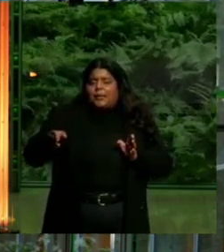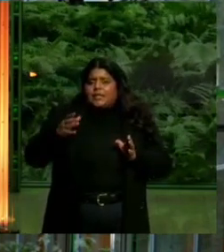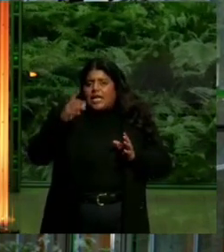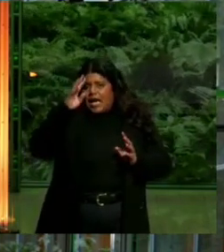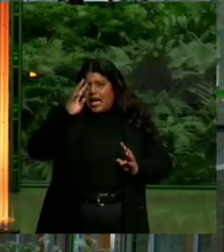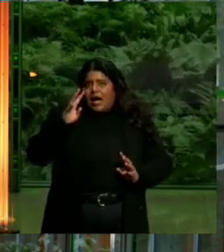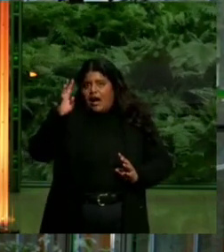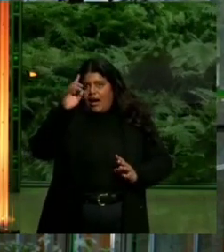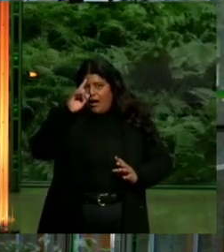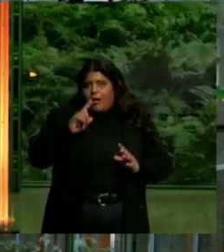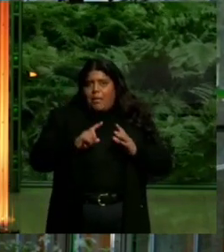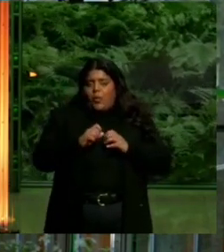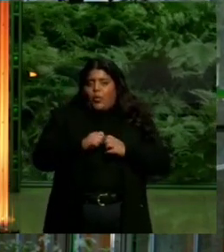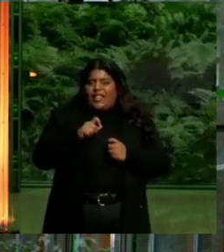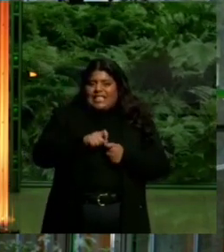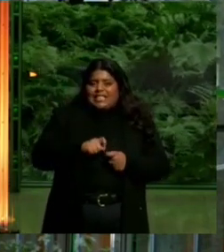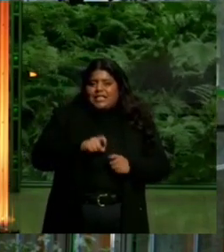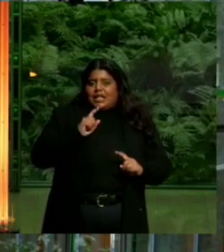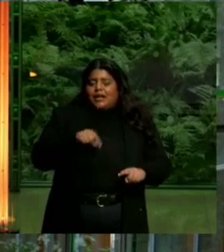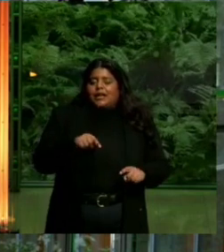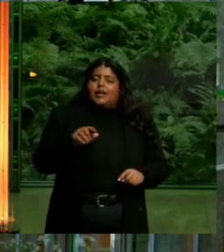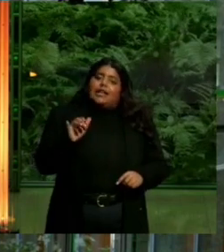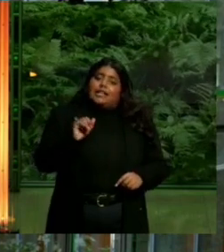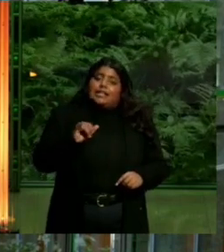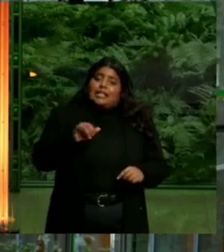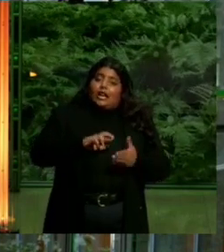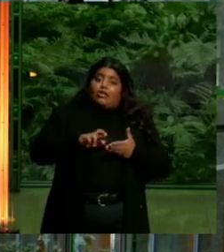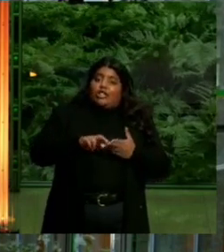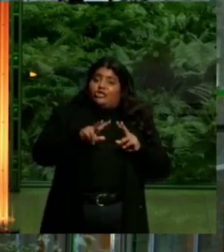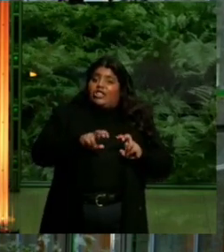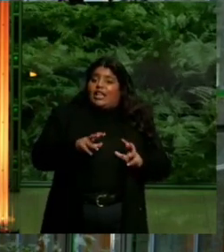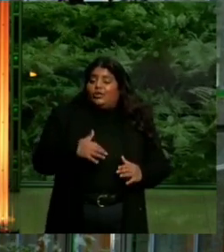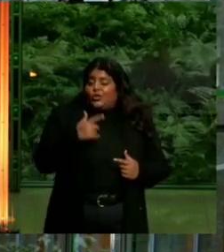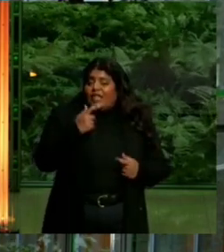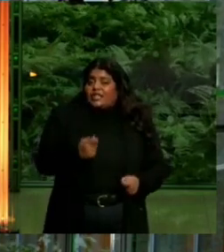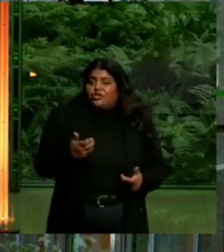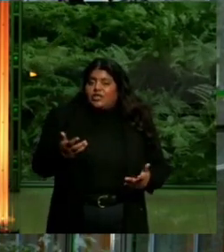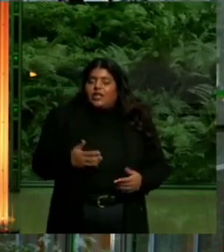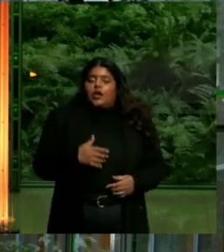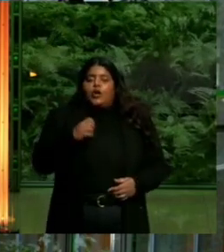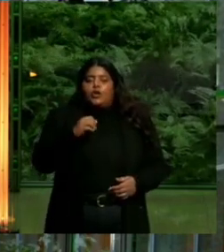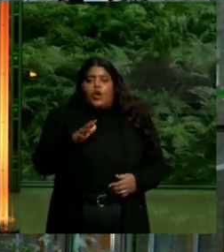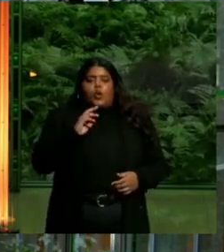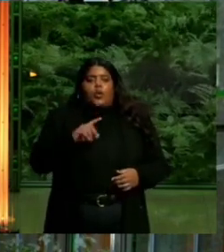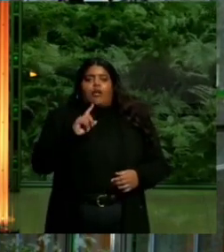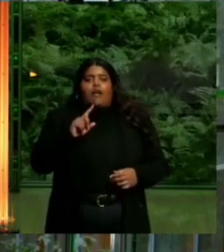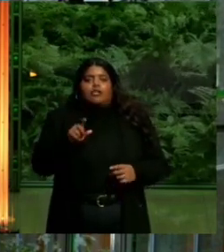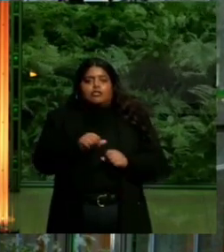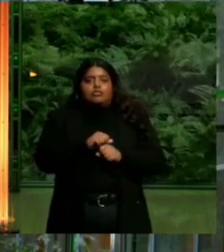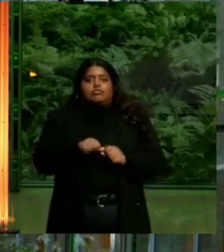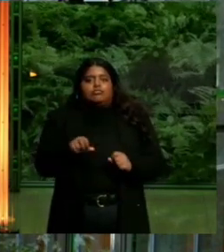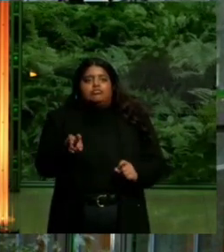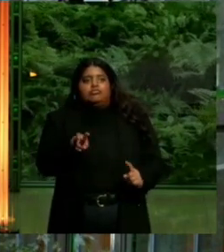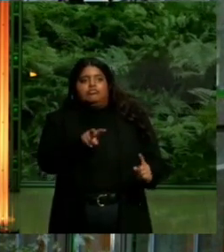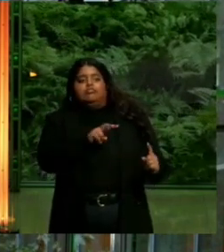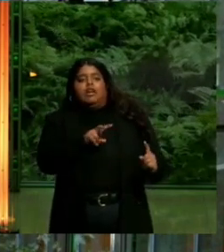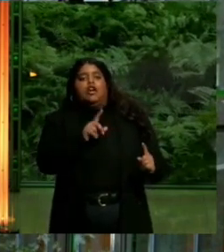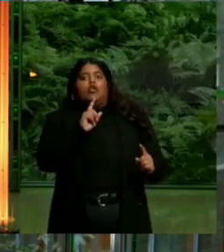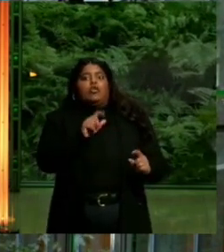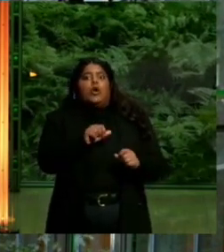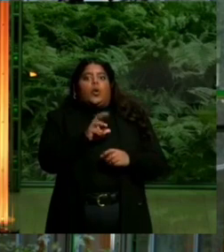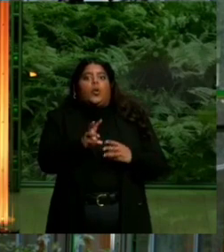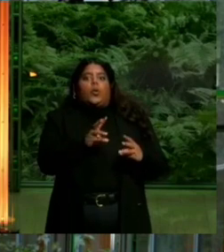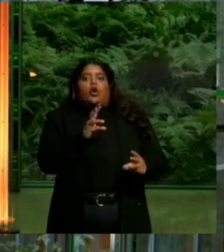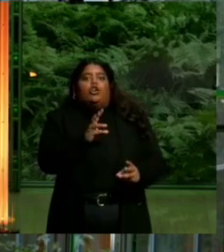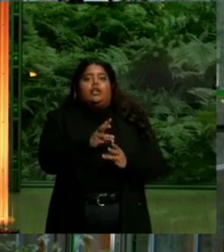answer, almost like a research analyst, which is pretty interesting. So let's take a look at a real-world example.